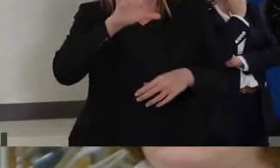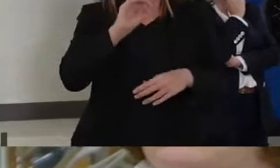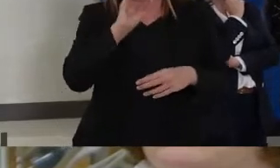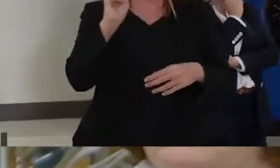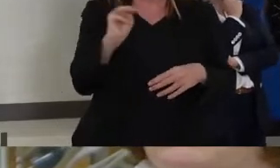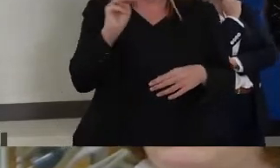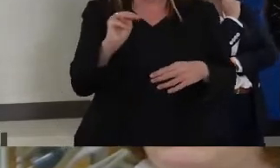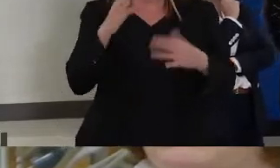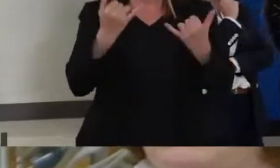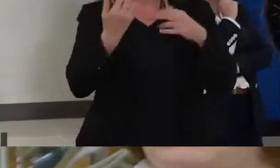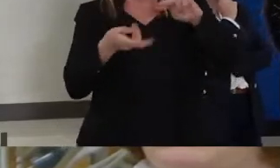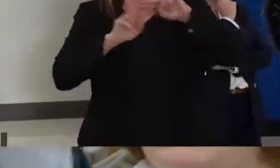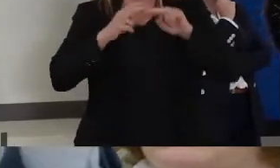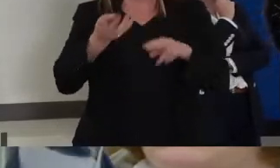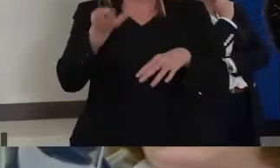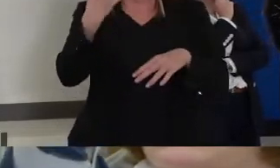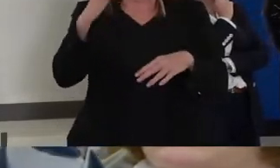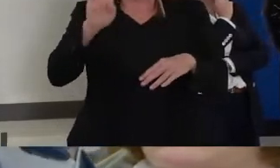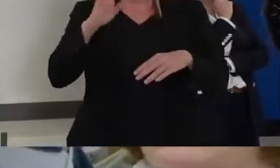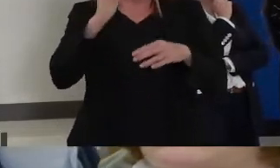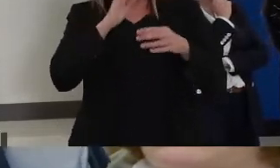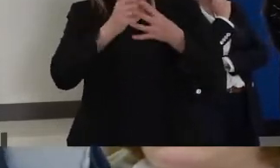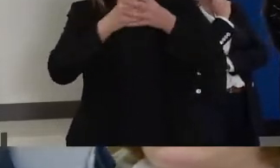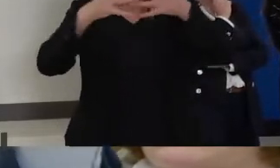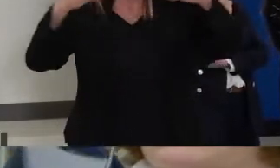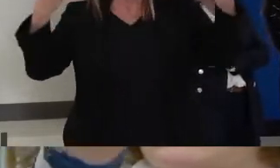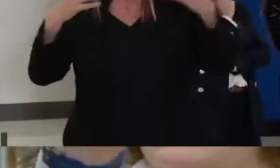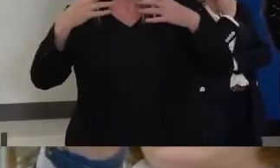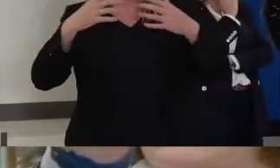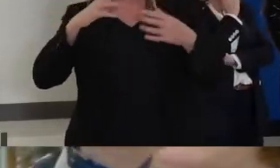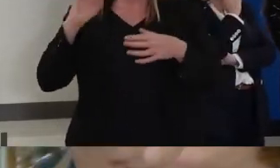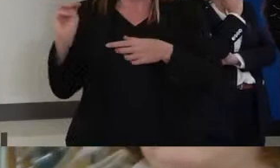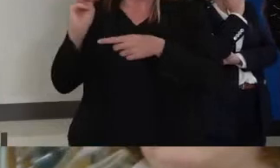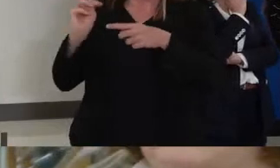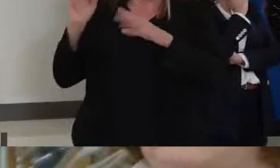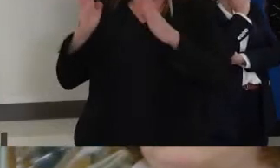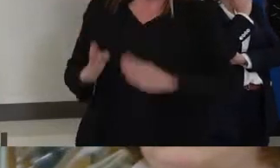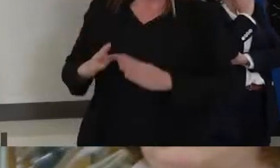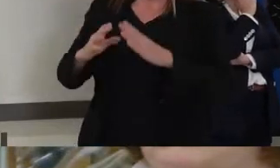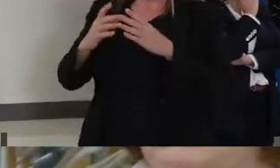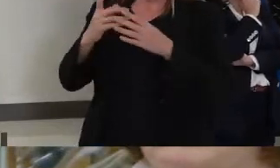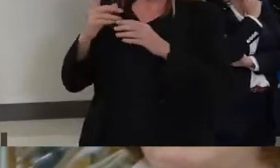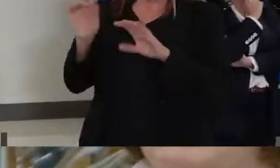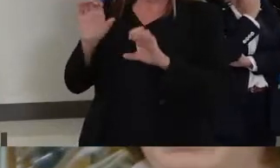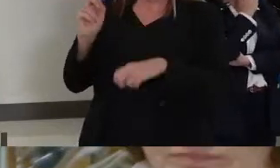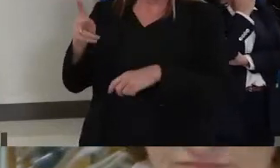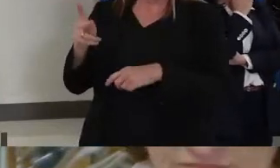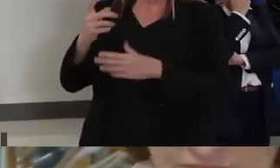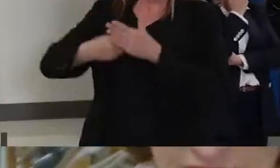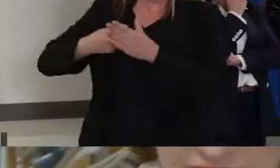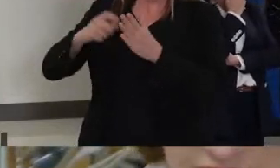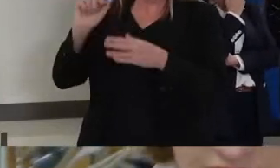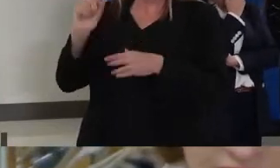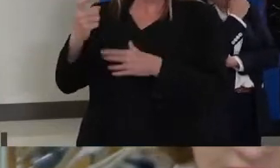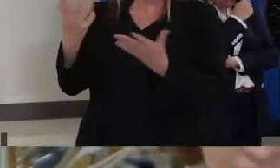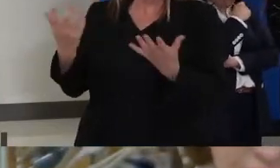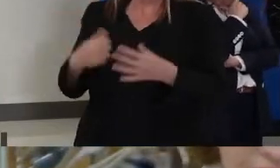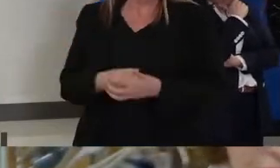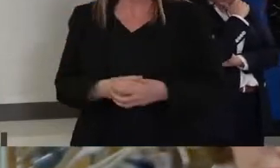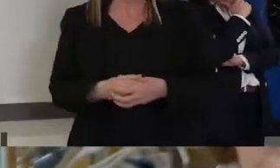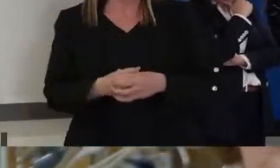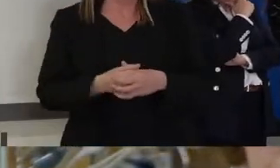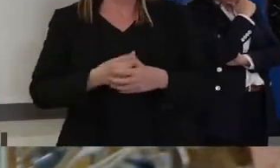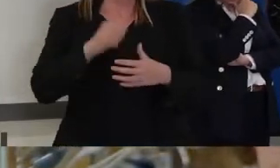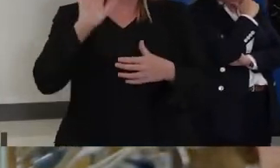to now $4 billion, and it's going to grow. The millionaires are doing okay in this state. And so let's take